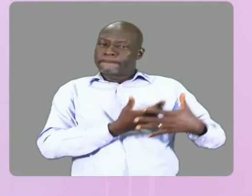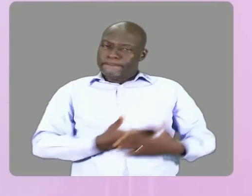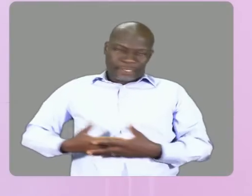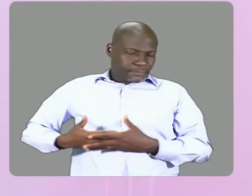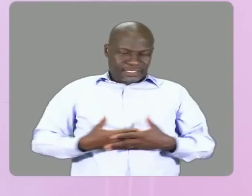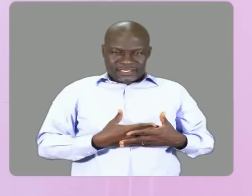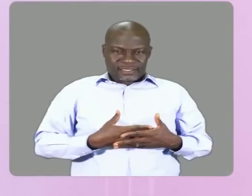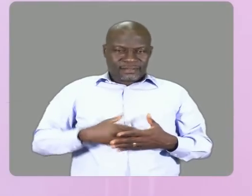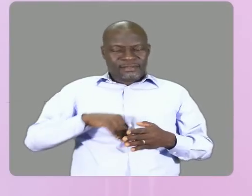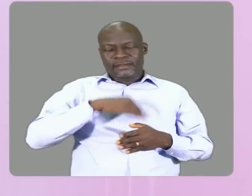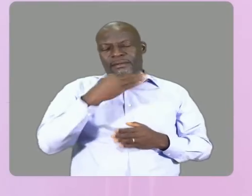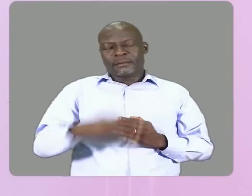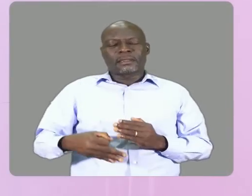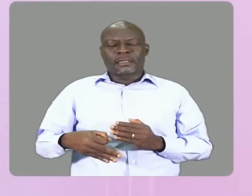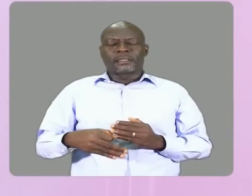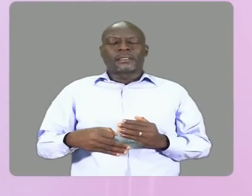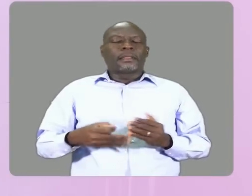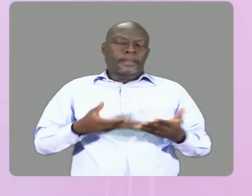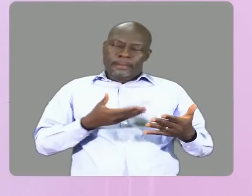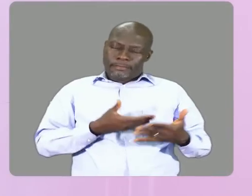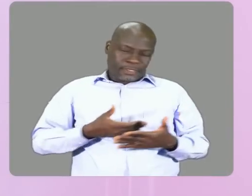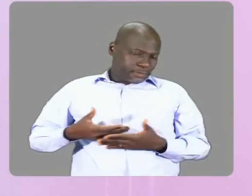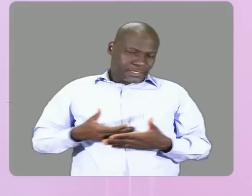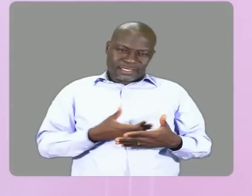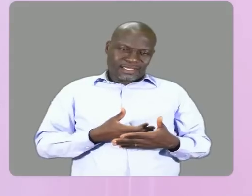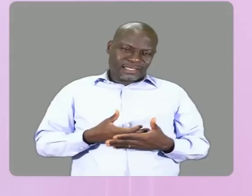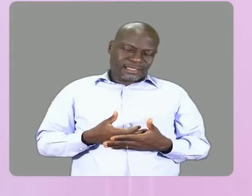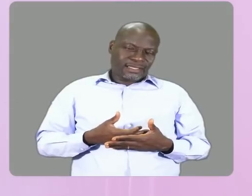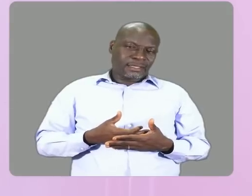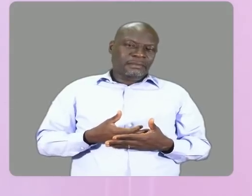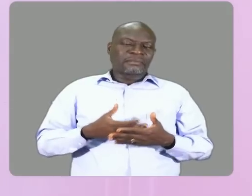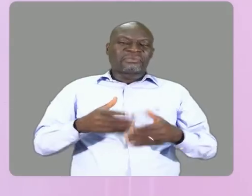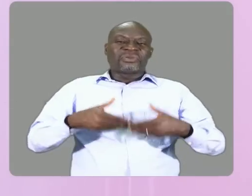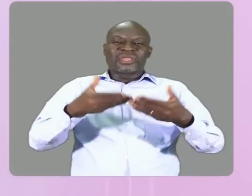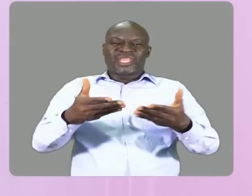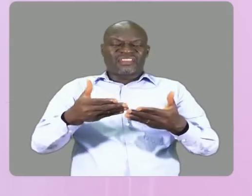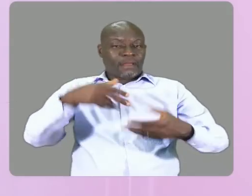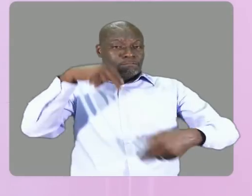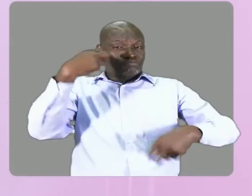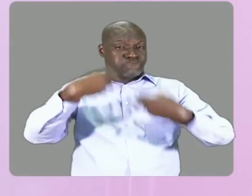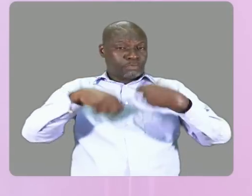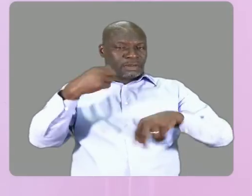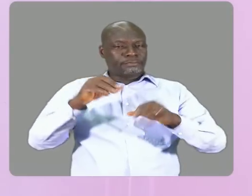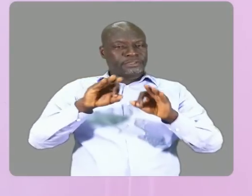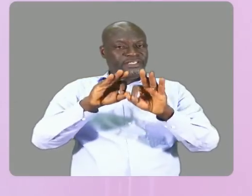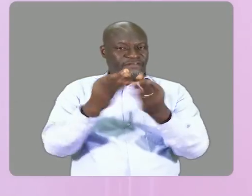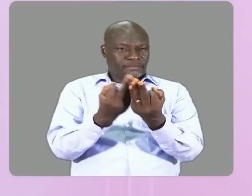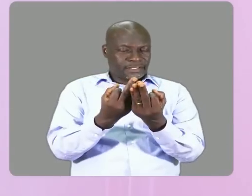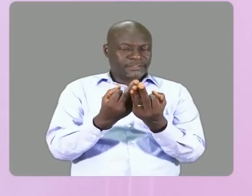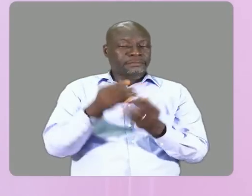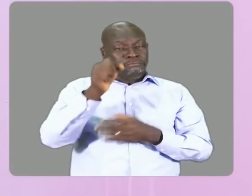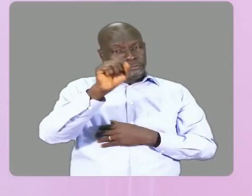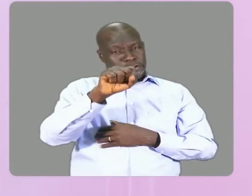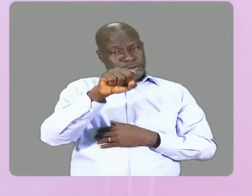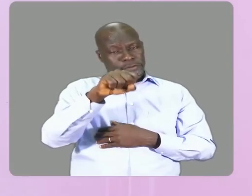no eba a ye be ma onipa no na sebe wa baba ye problematic ade ato